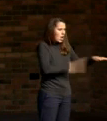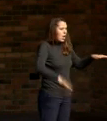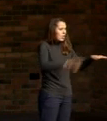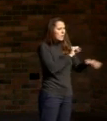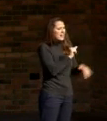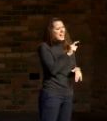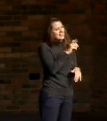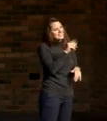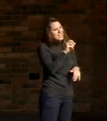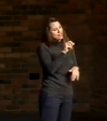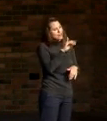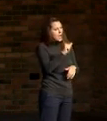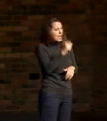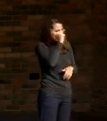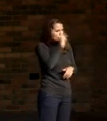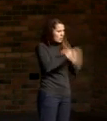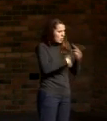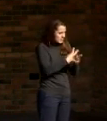Alexandria and the Greco-Roman world.